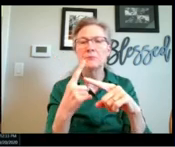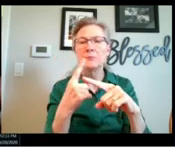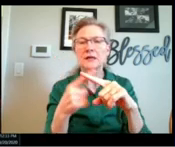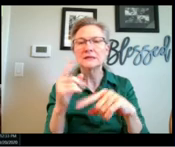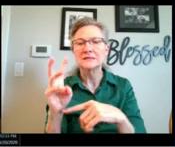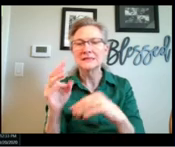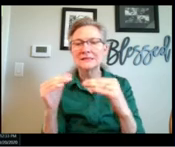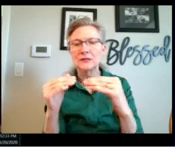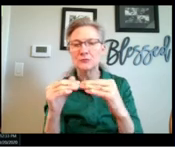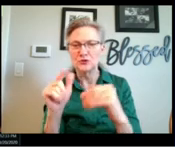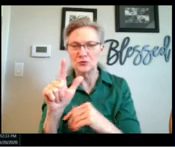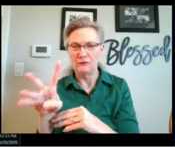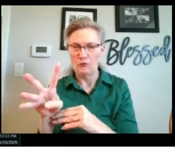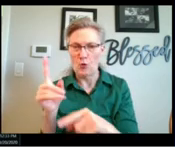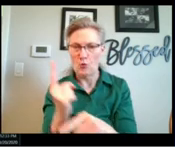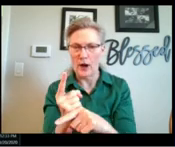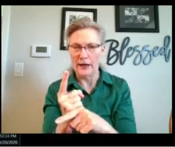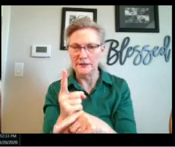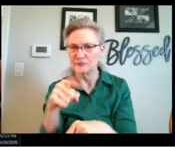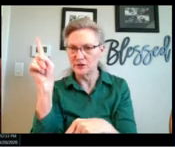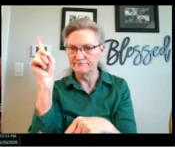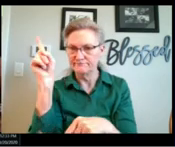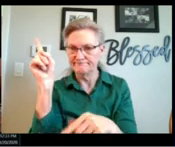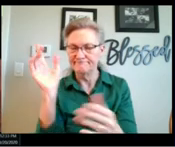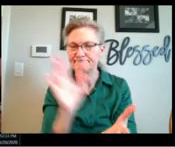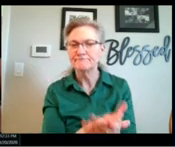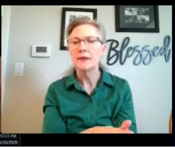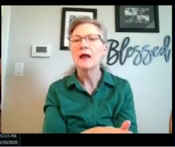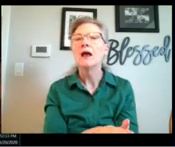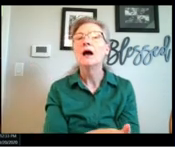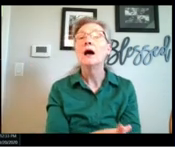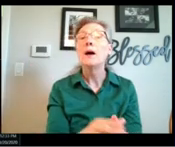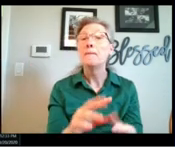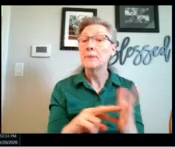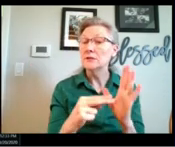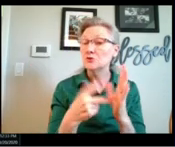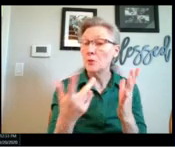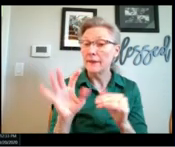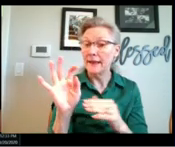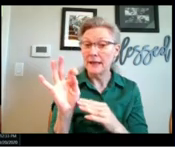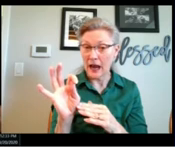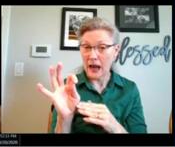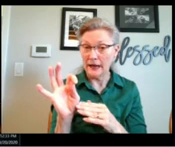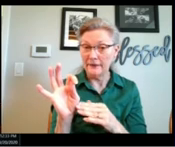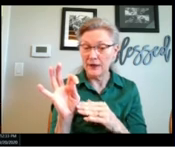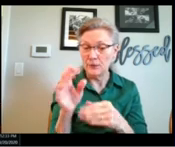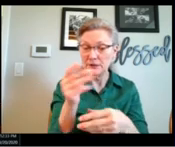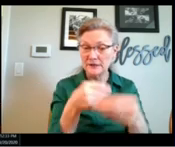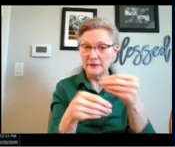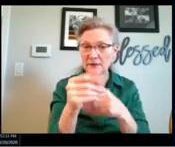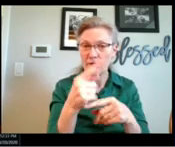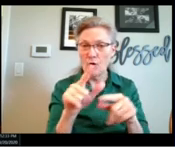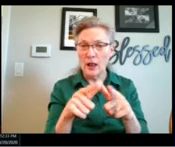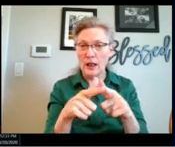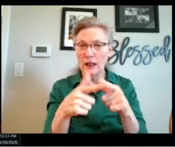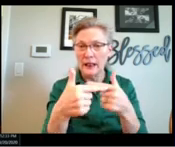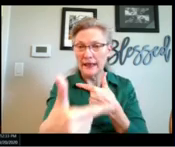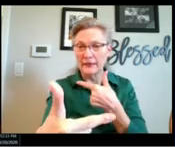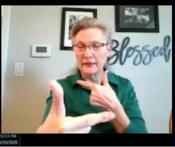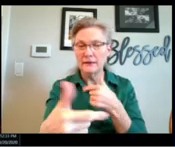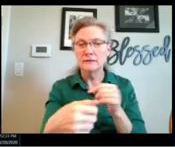6 is 24, so that checks out. So what that means is that 9 that we plugged in for our length, that